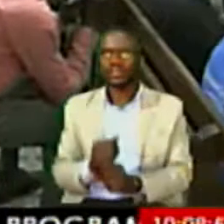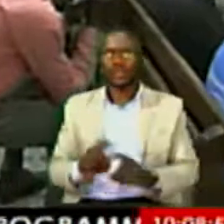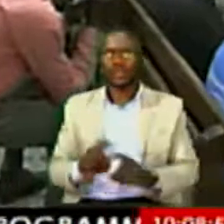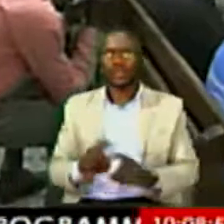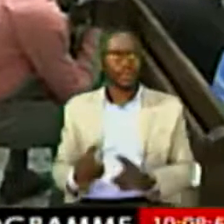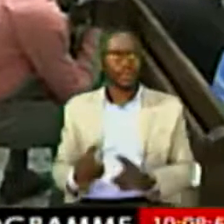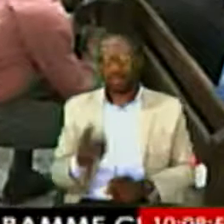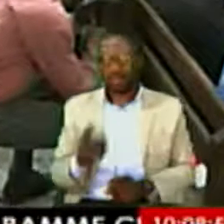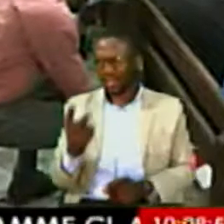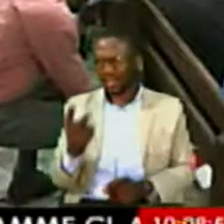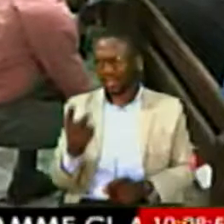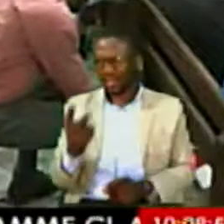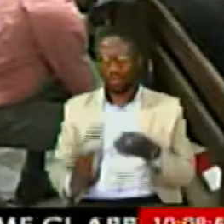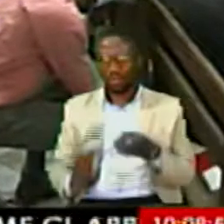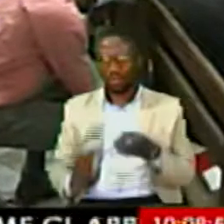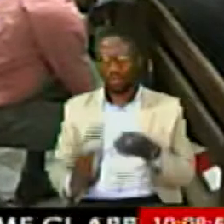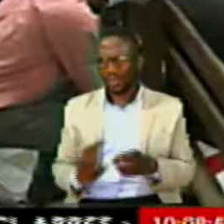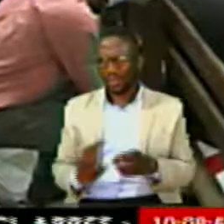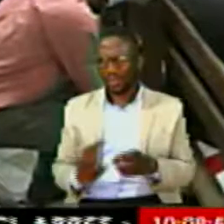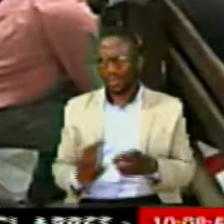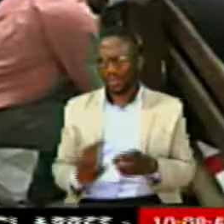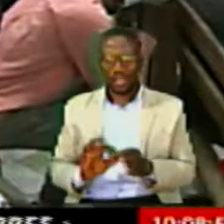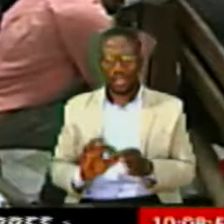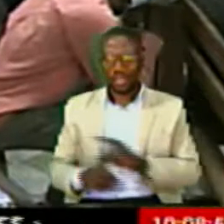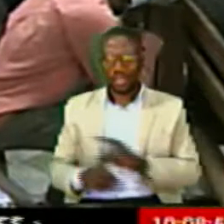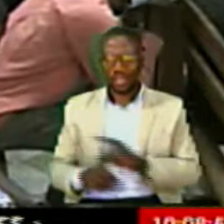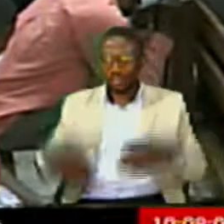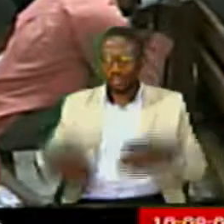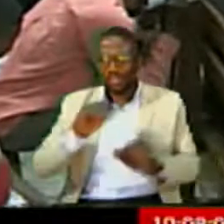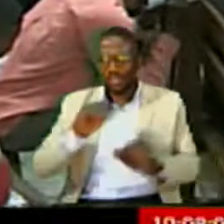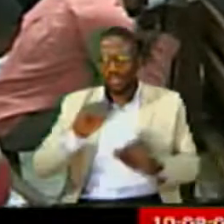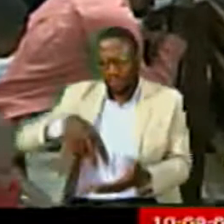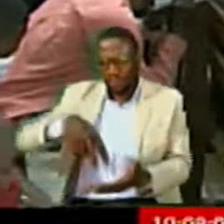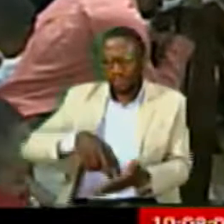today, no, you are not